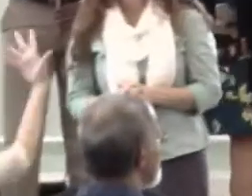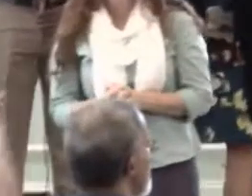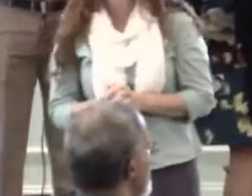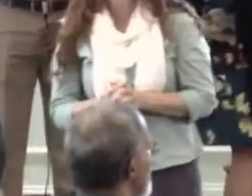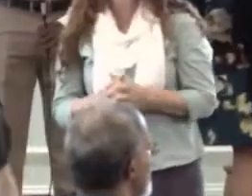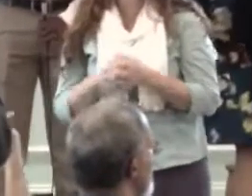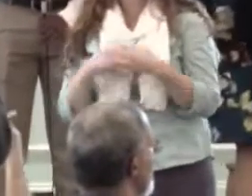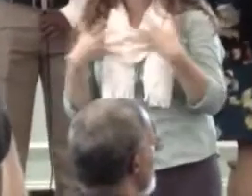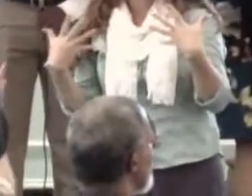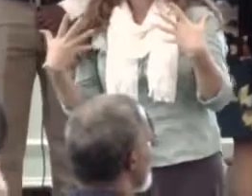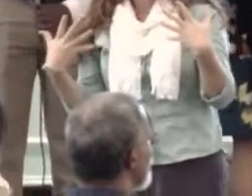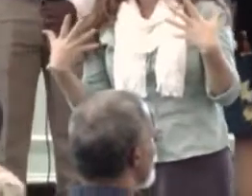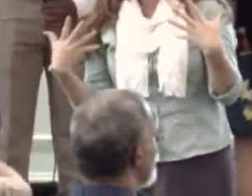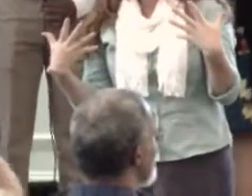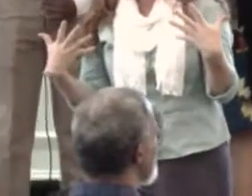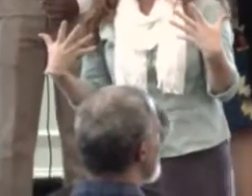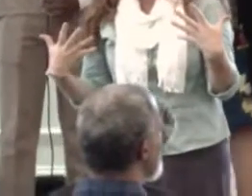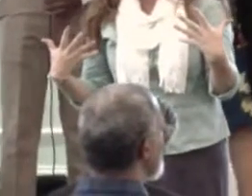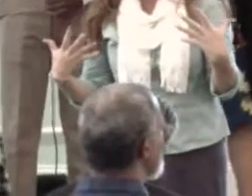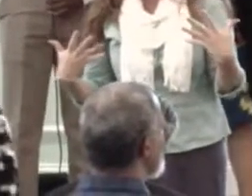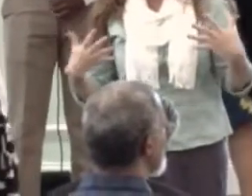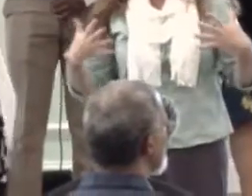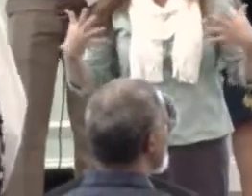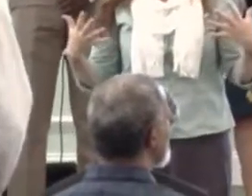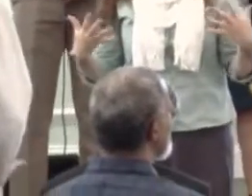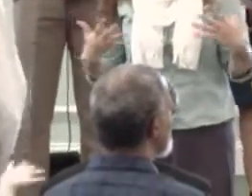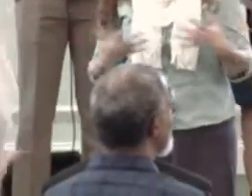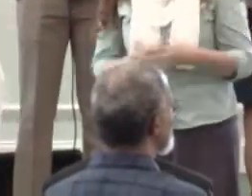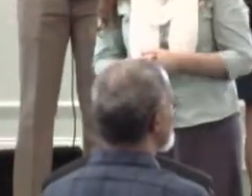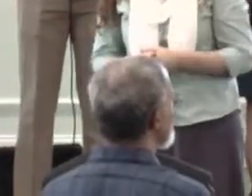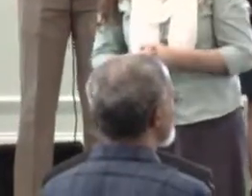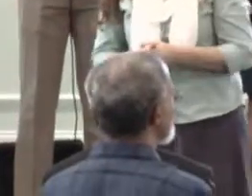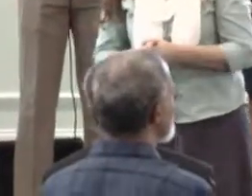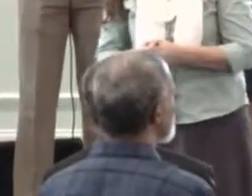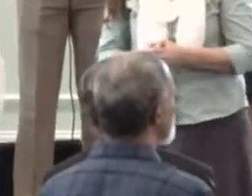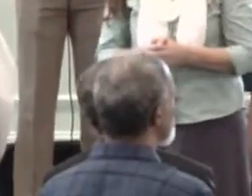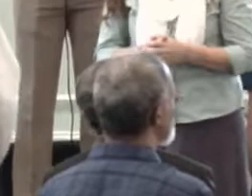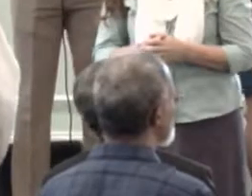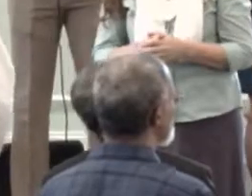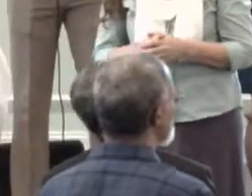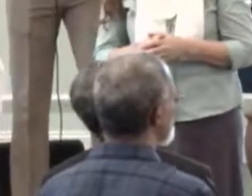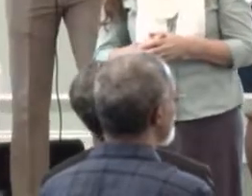you to a new song this morning by Phillips Craig and Dean entitled, The Great I Am.